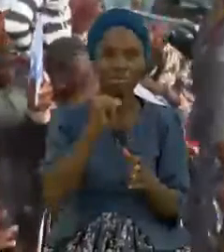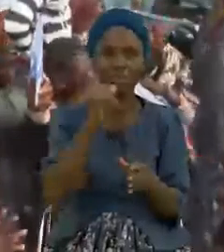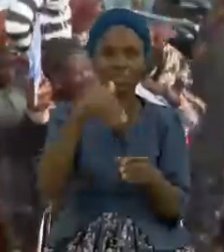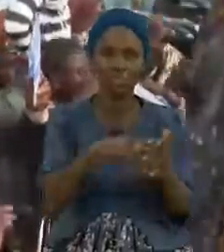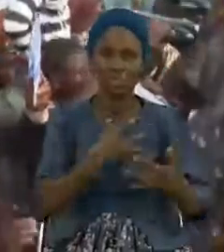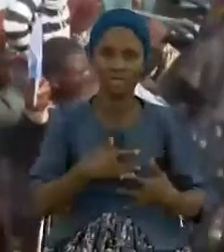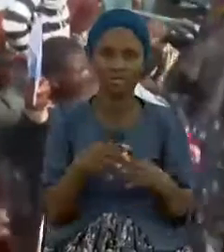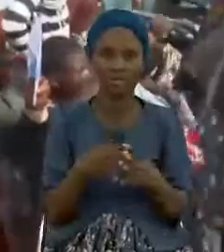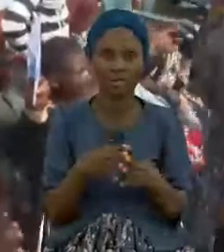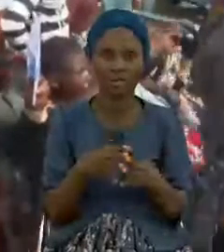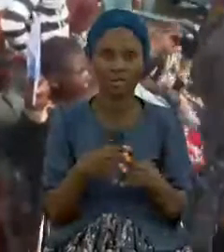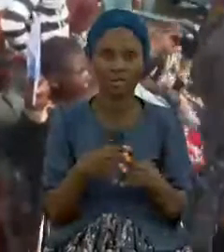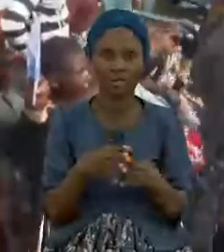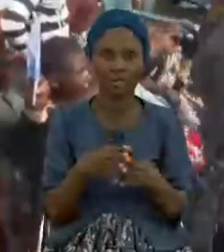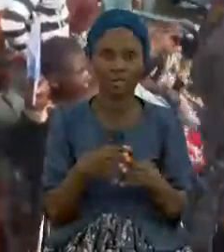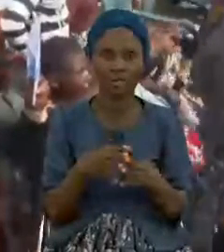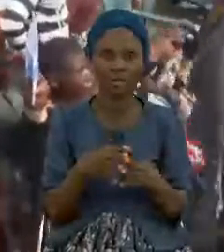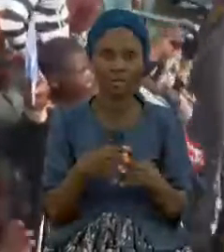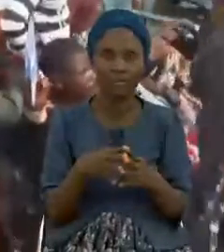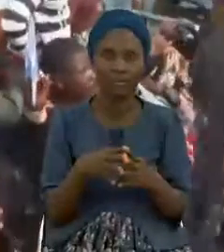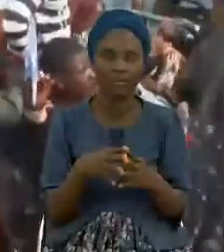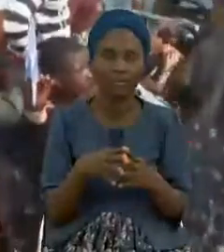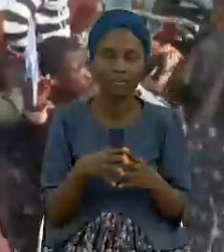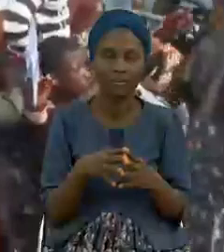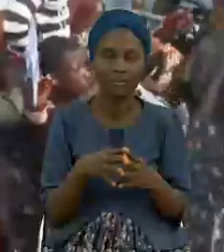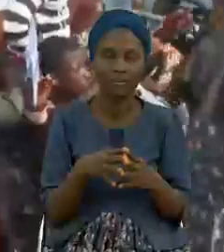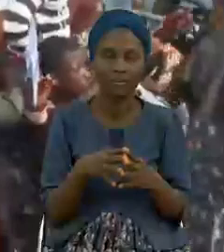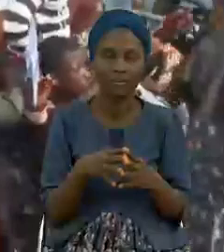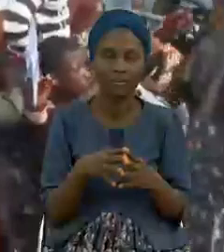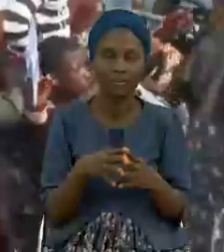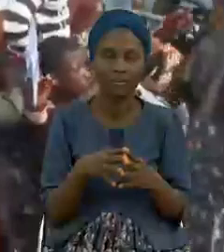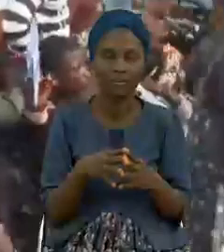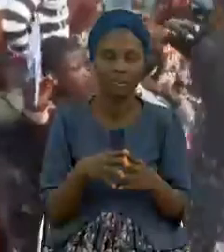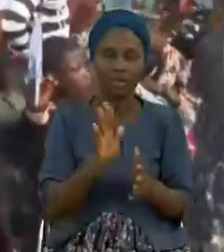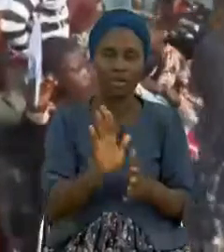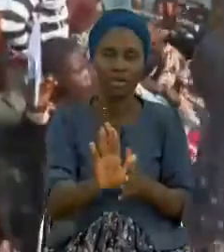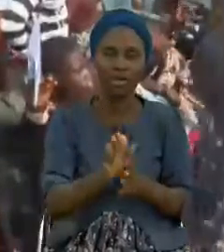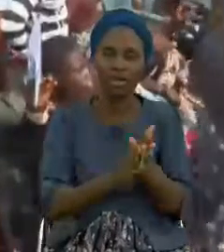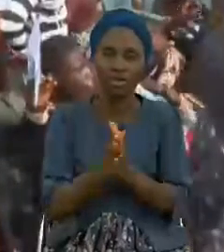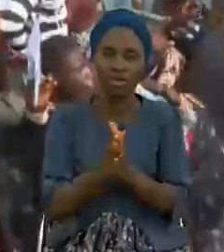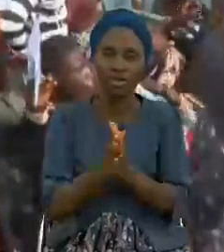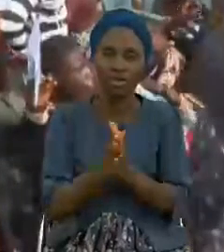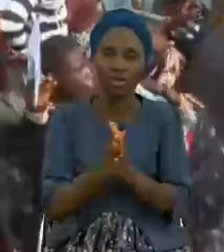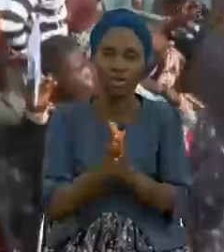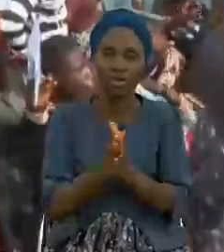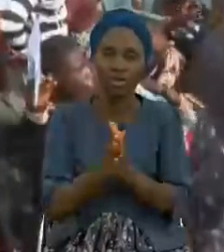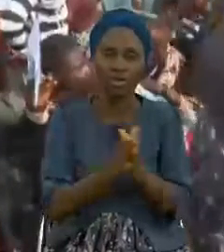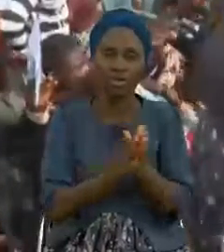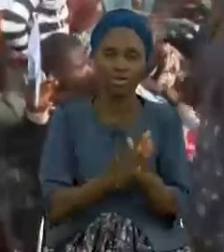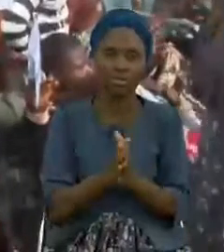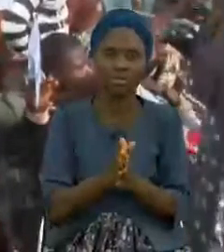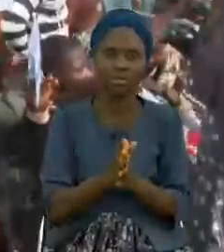Your pursuit, pursuing glory for yourself, will betray you.